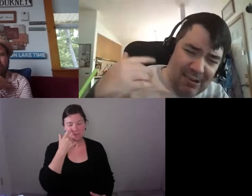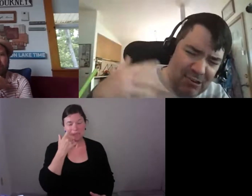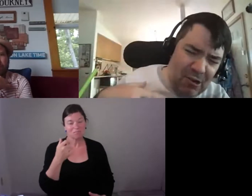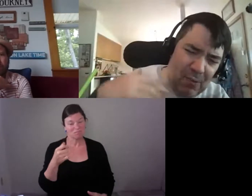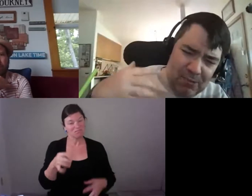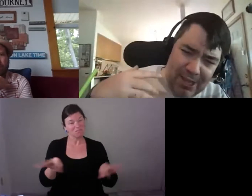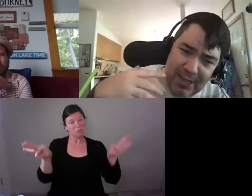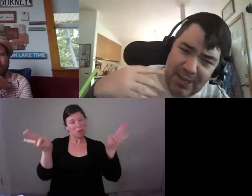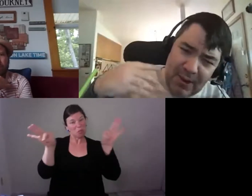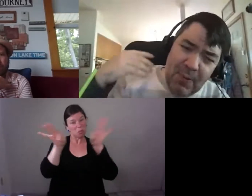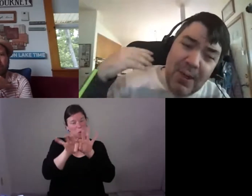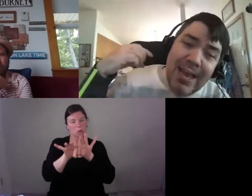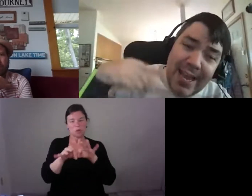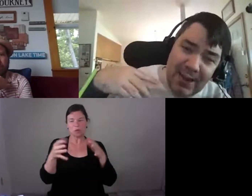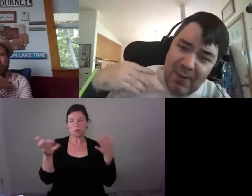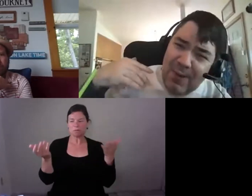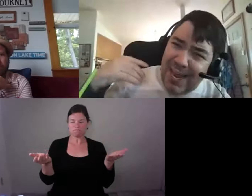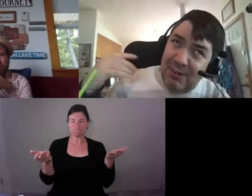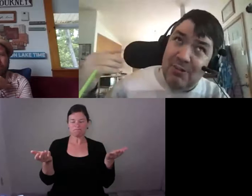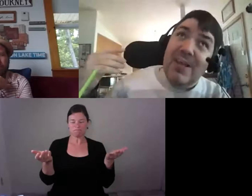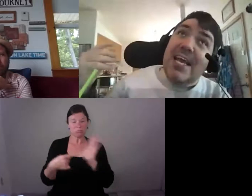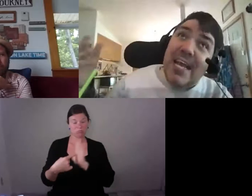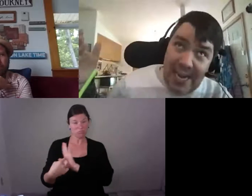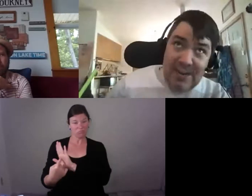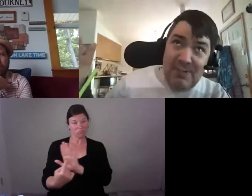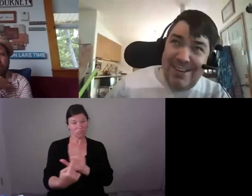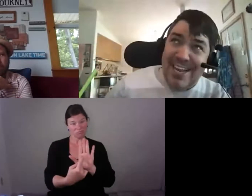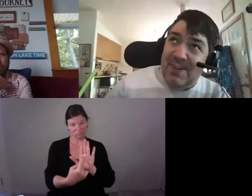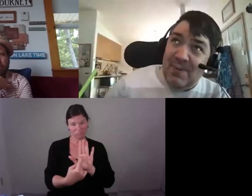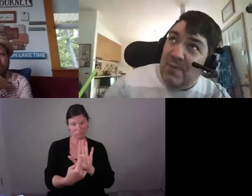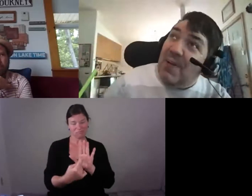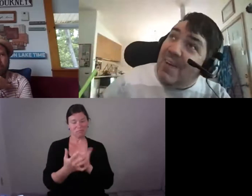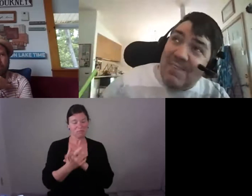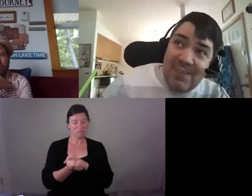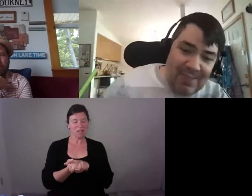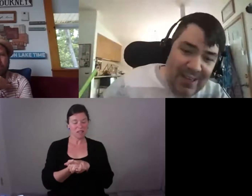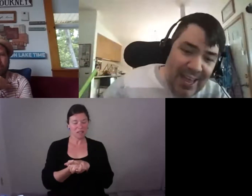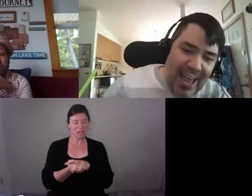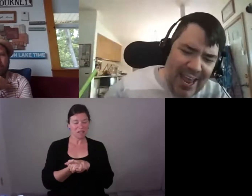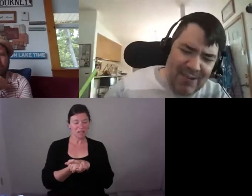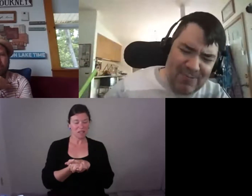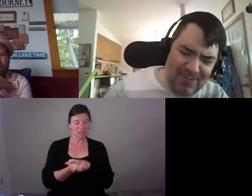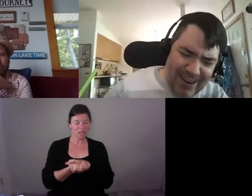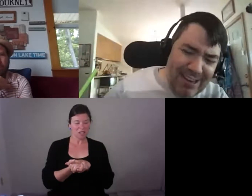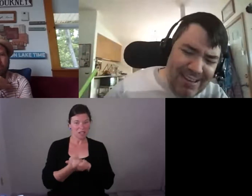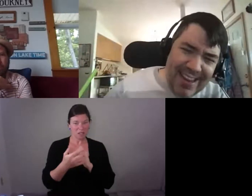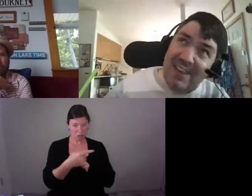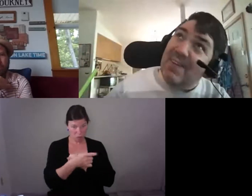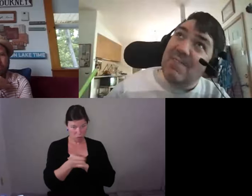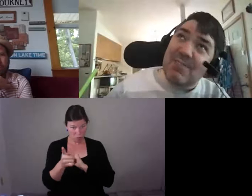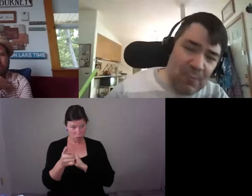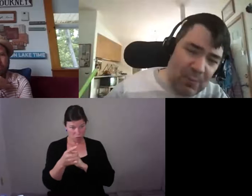to show that you had, and you said you had friends